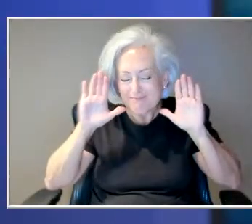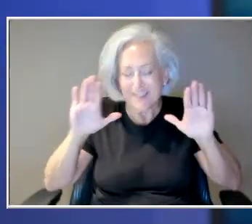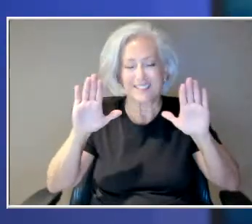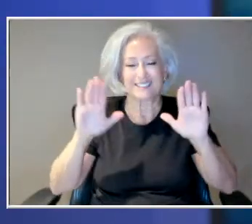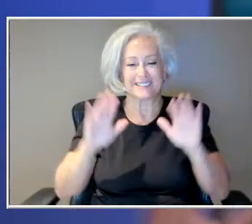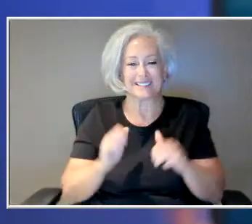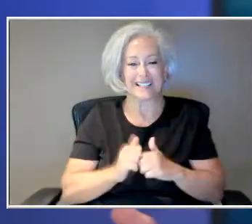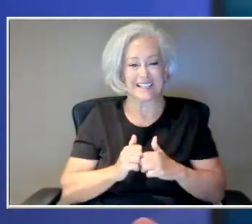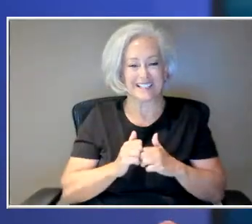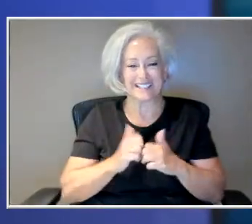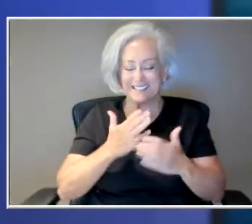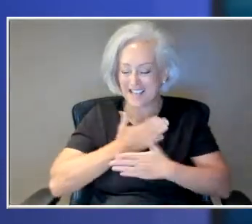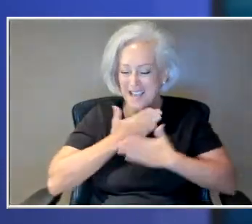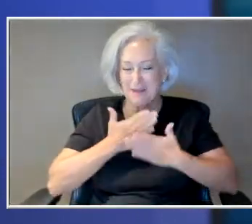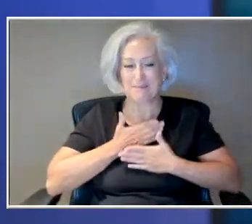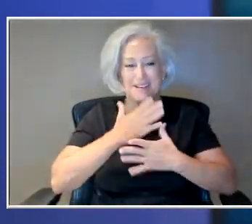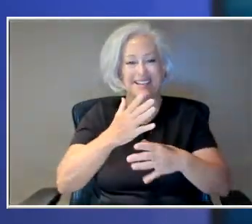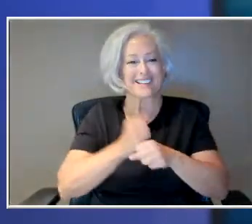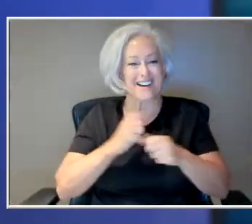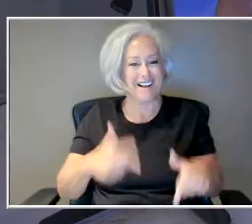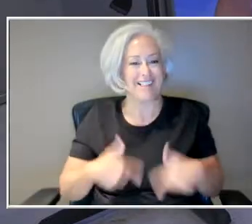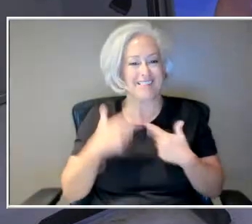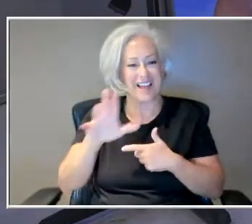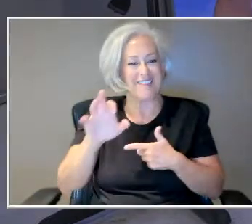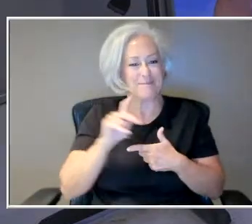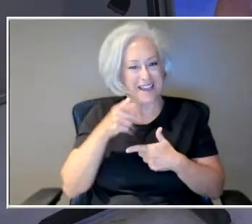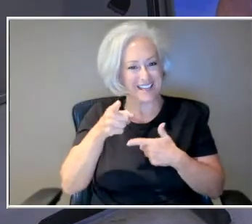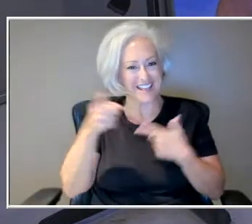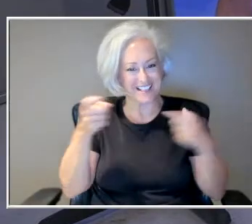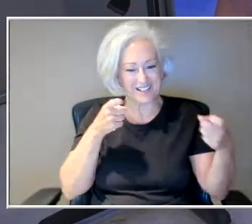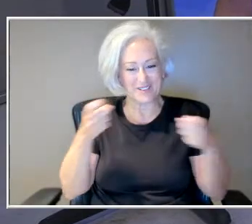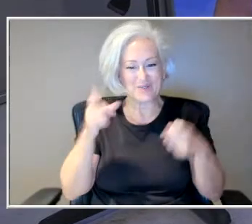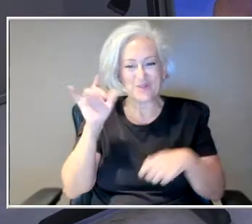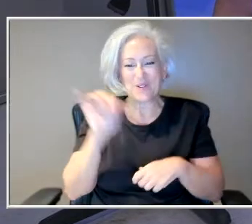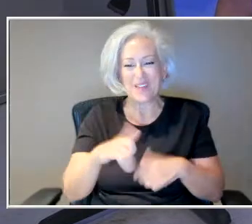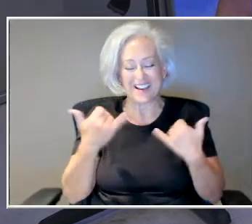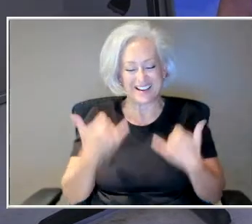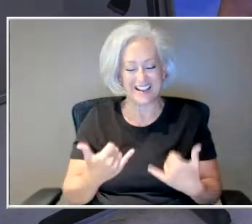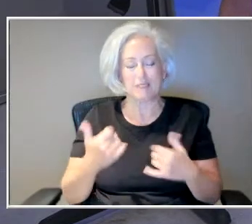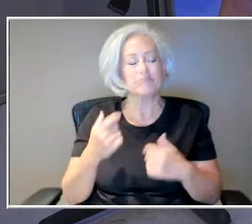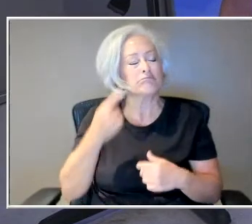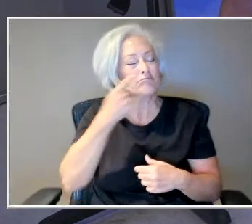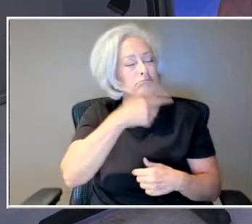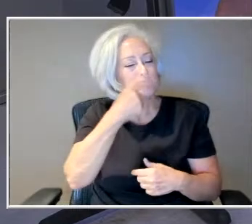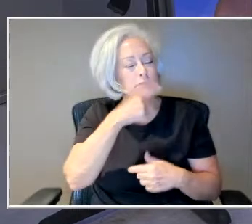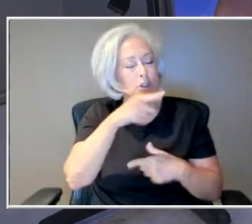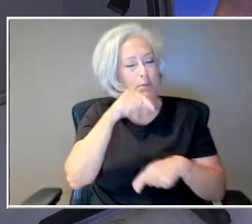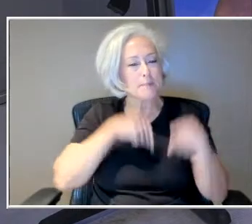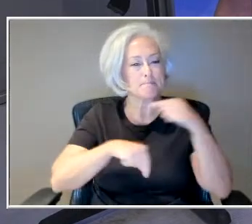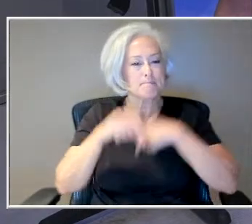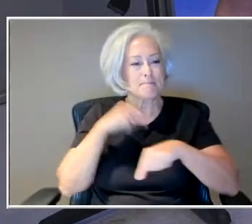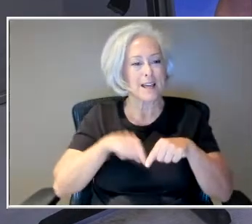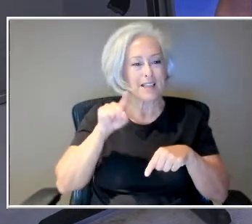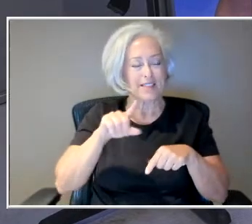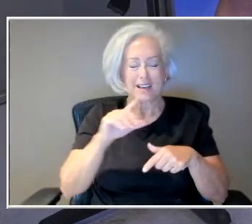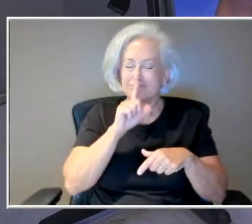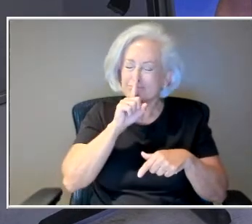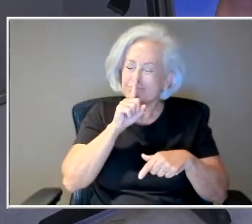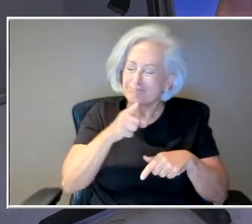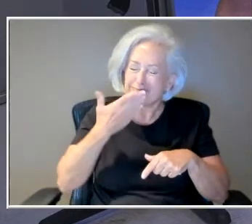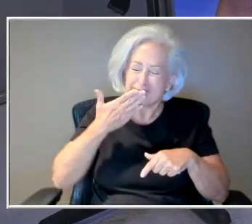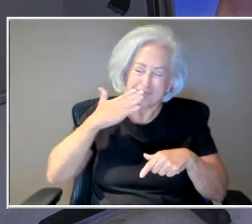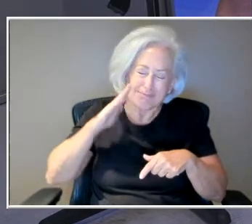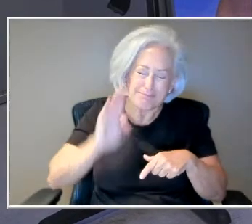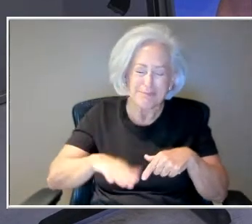your life back and you're in control of it. Absolutely. So take us back, Denise, to this really bad headache that you had. Can you